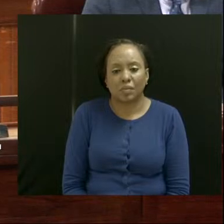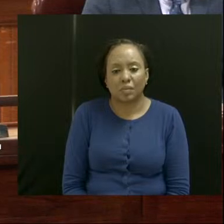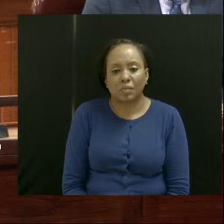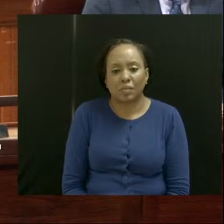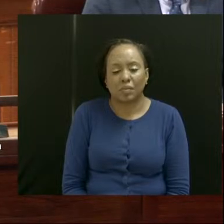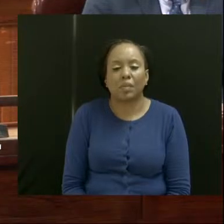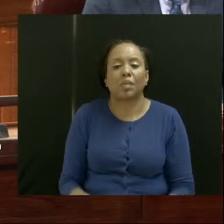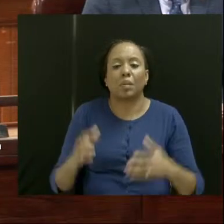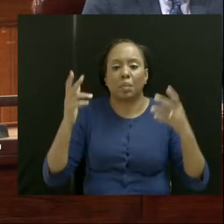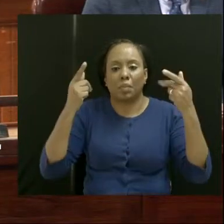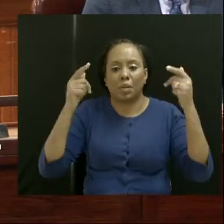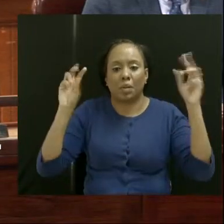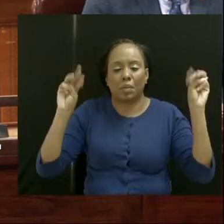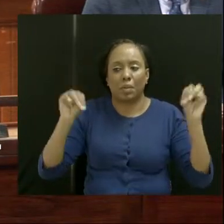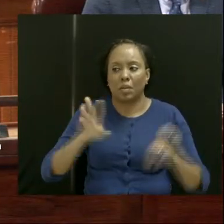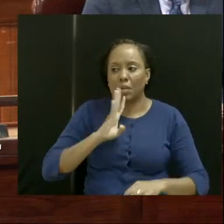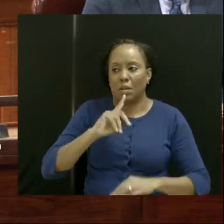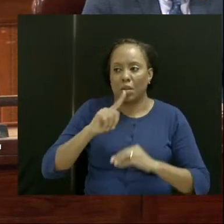BOSS,